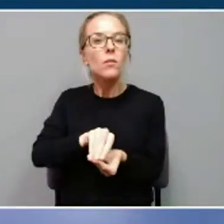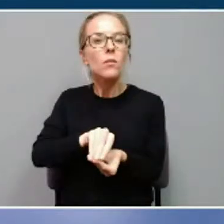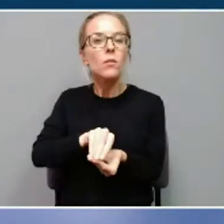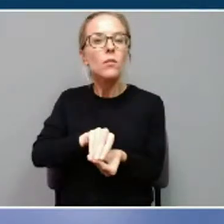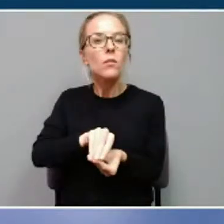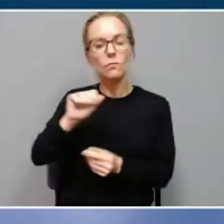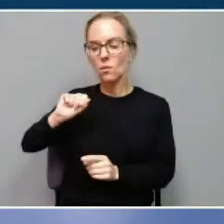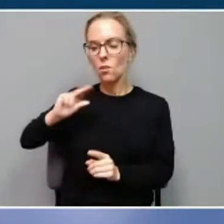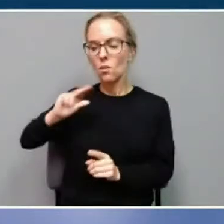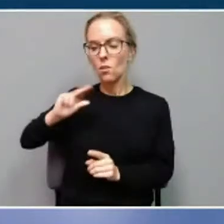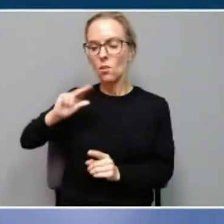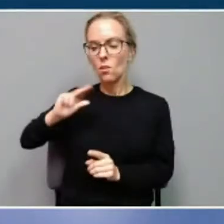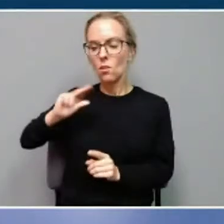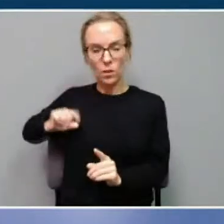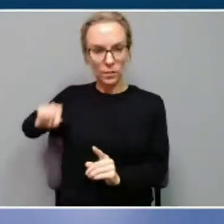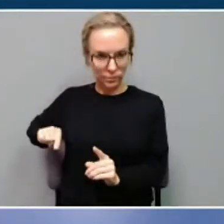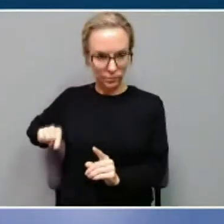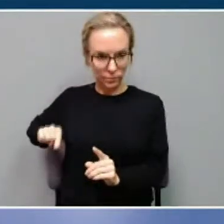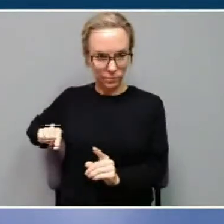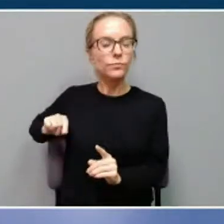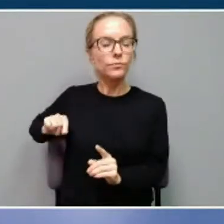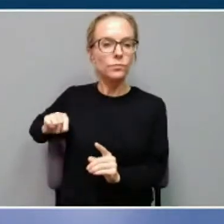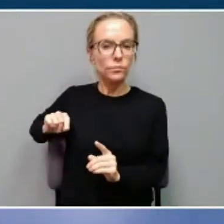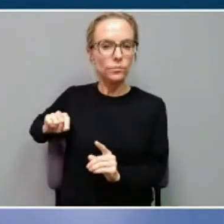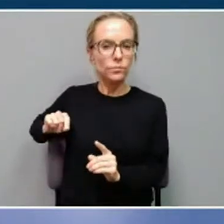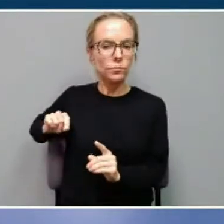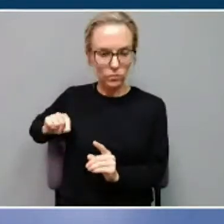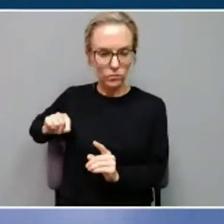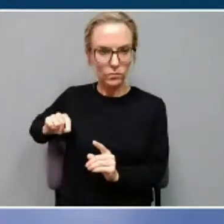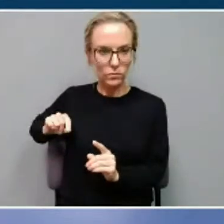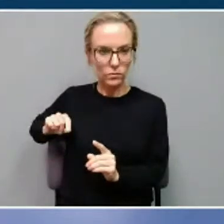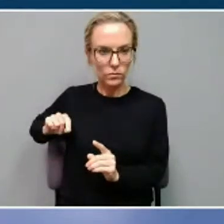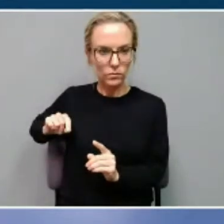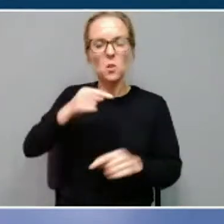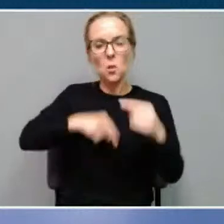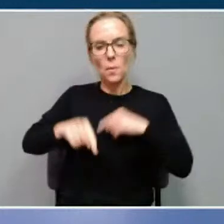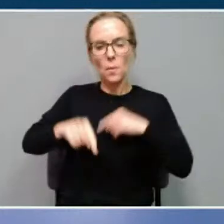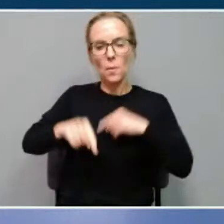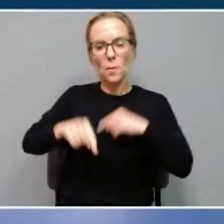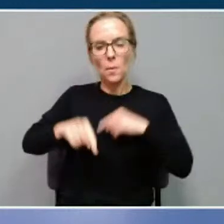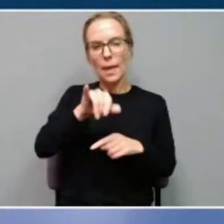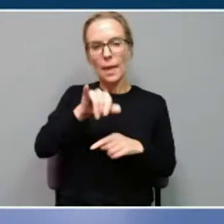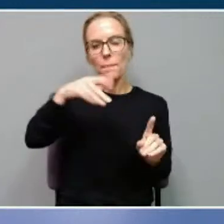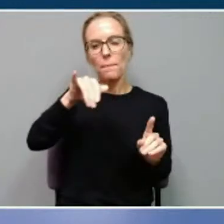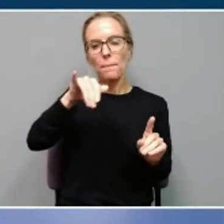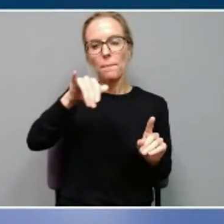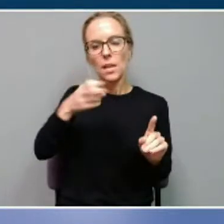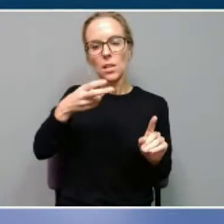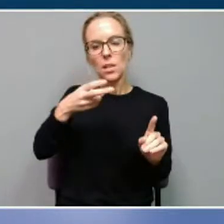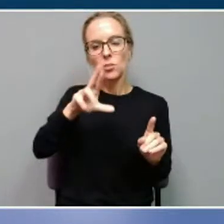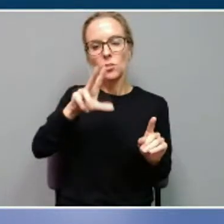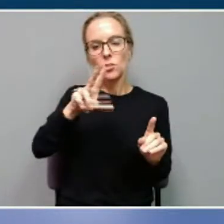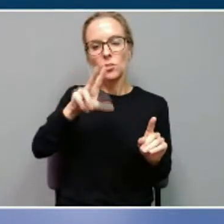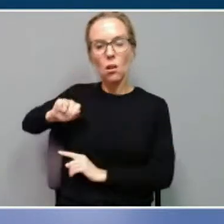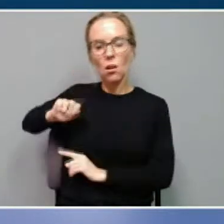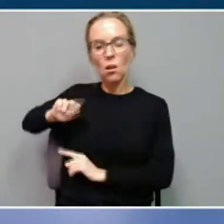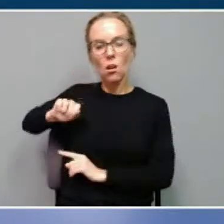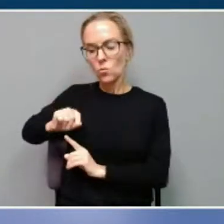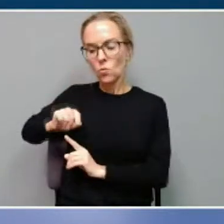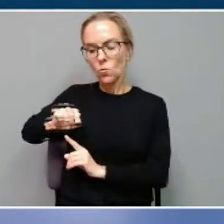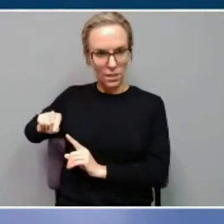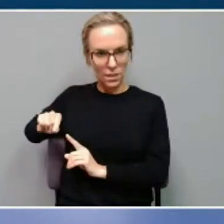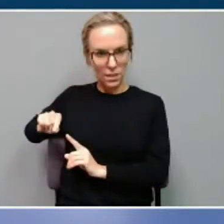of 2020, now go to the pie chart. In August of 2020, kids made up